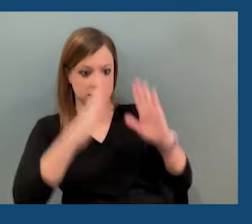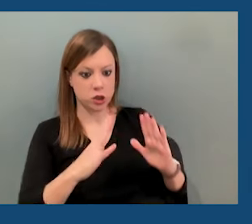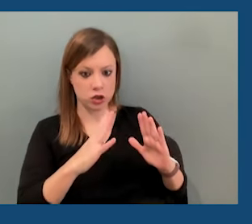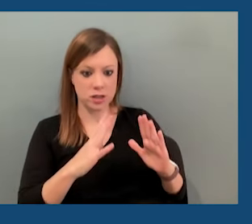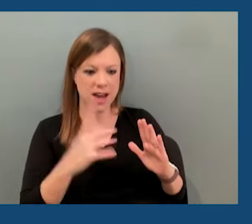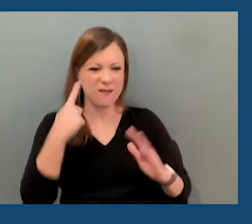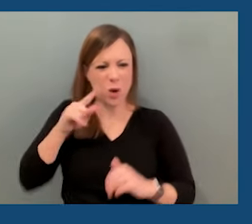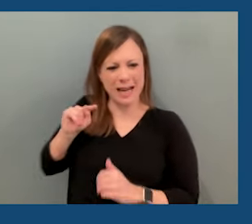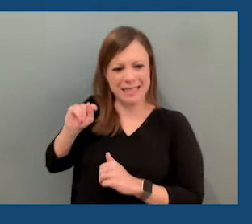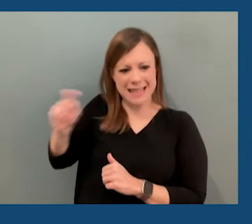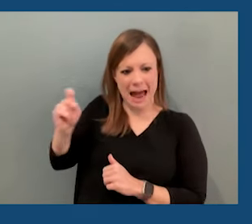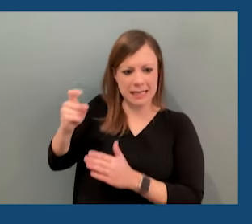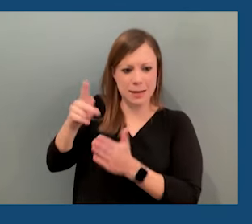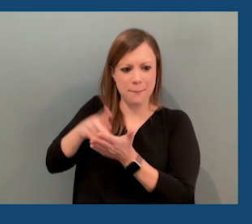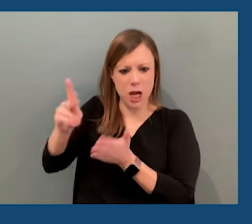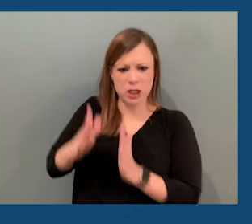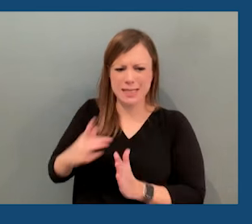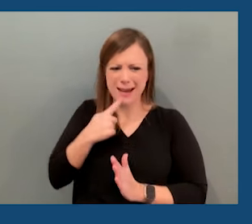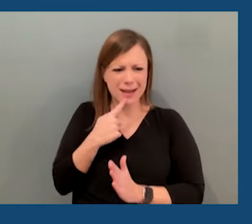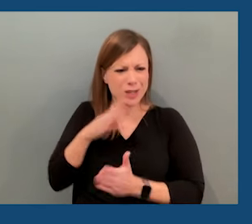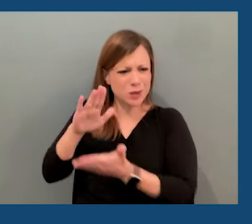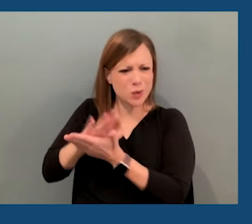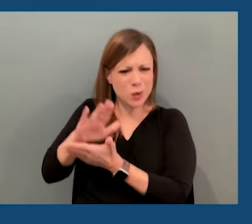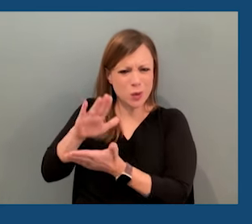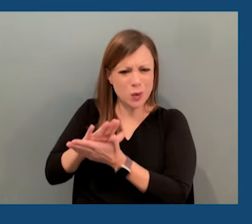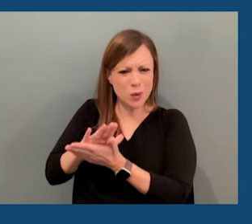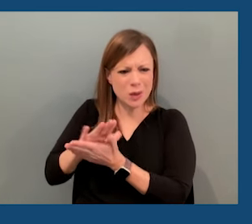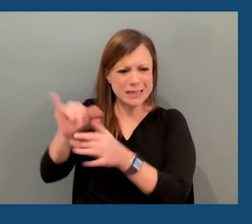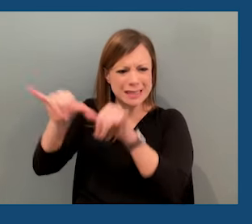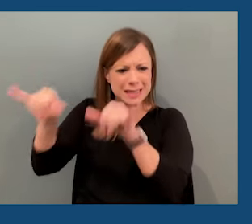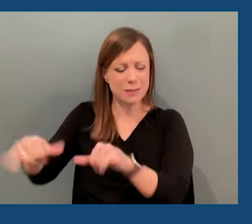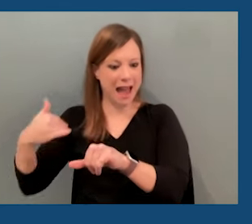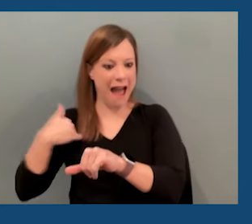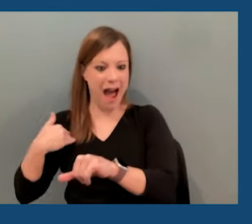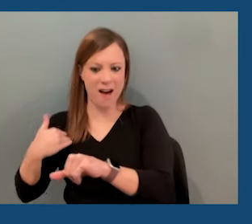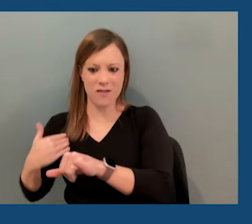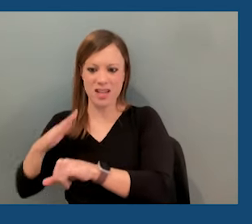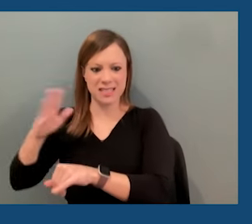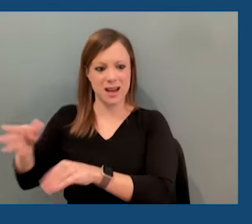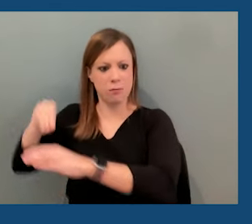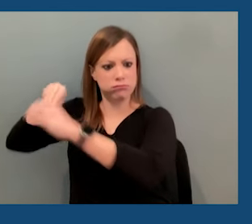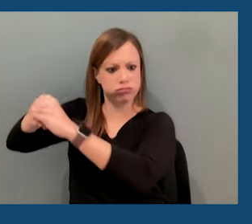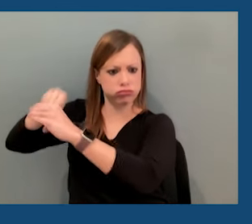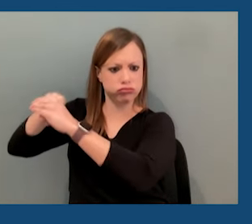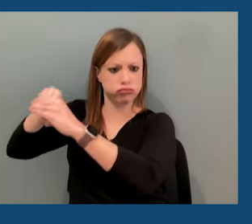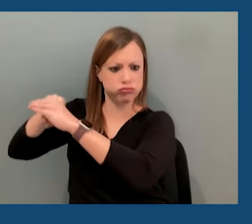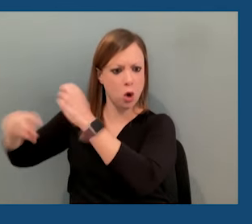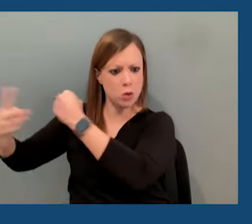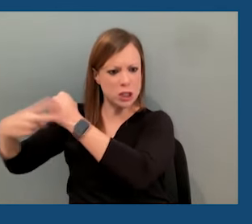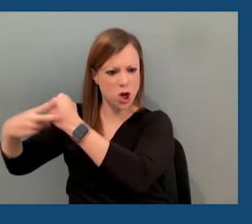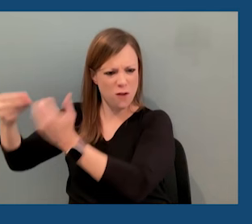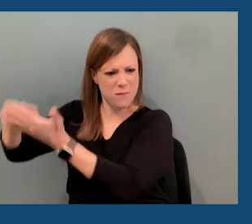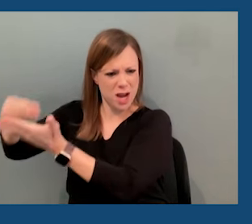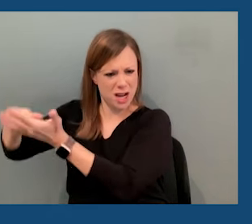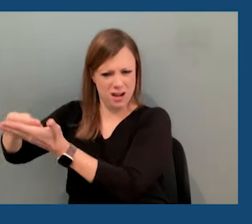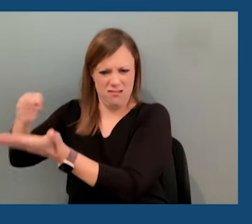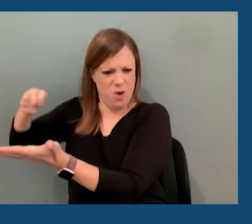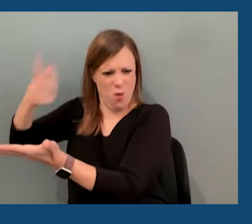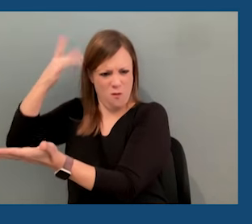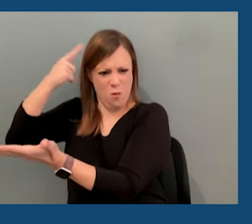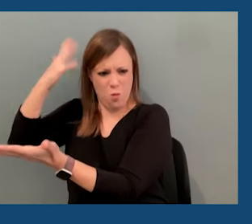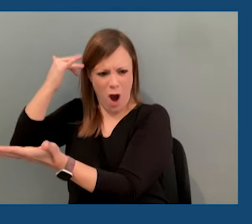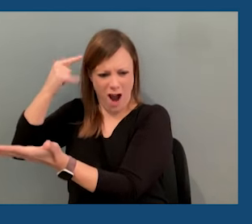why are the school systems sitting on enormous reserves? Let's talk about that as well. Let's talk about that. I'm willing to have that